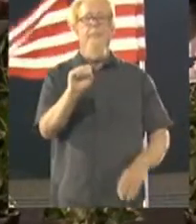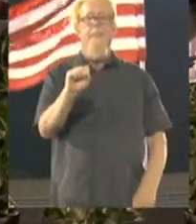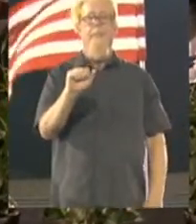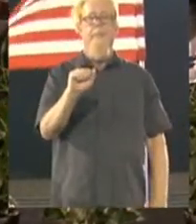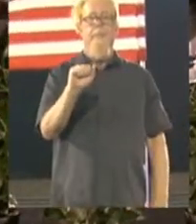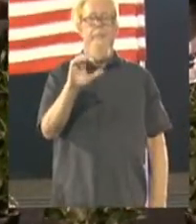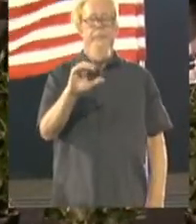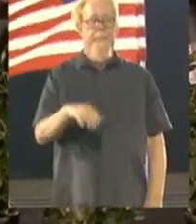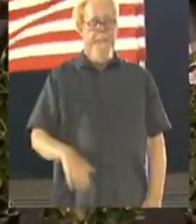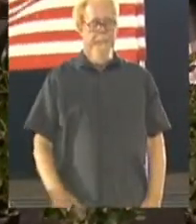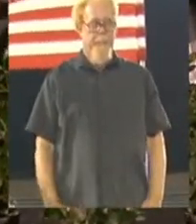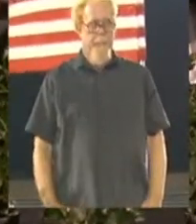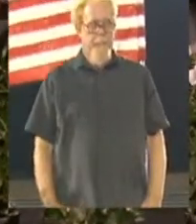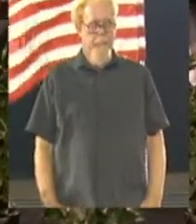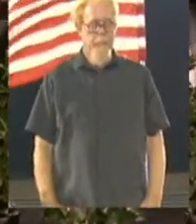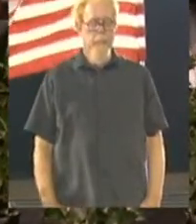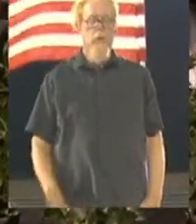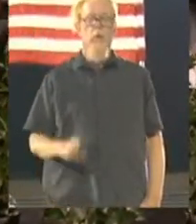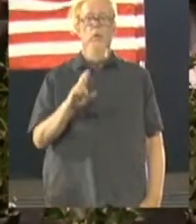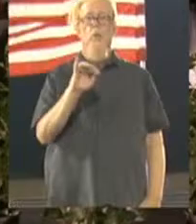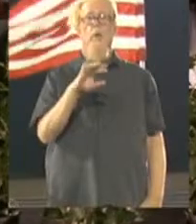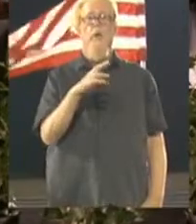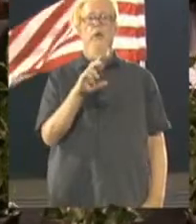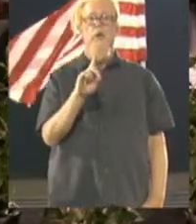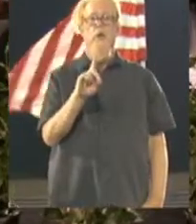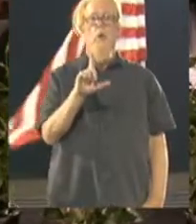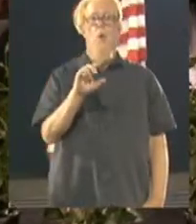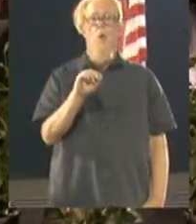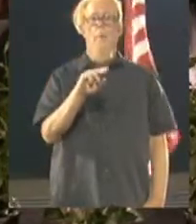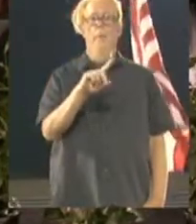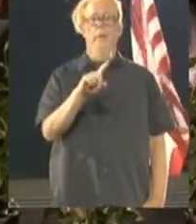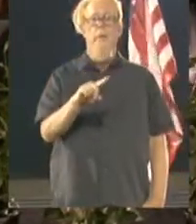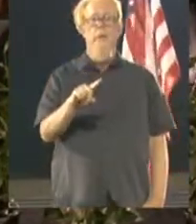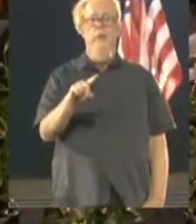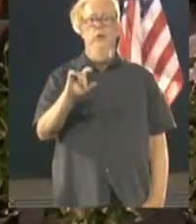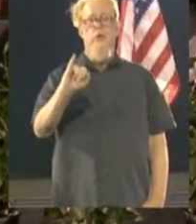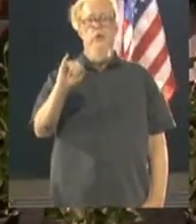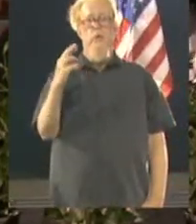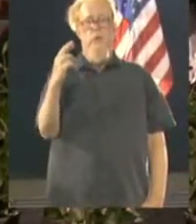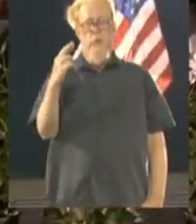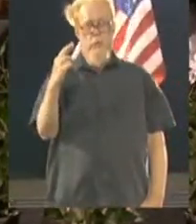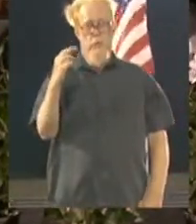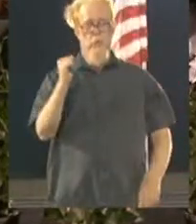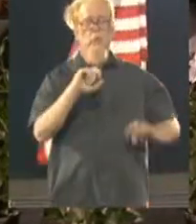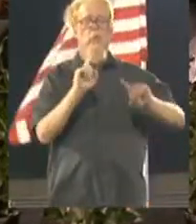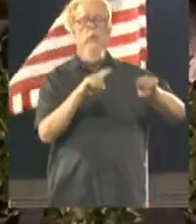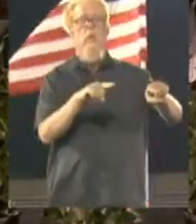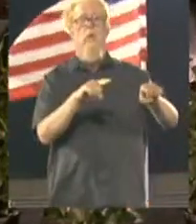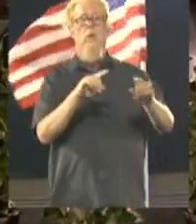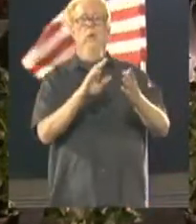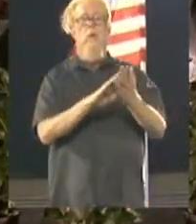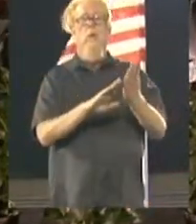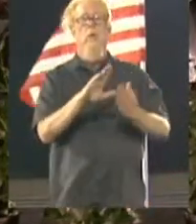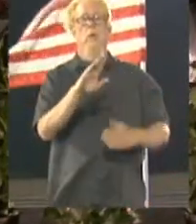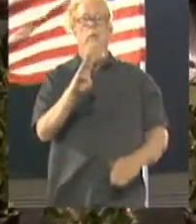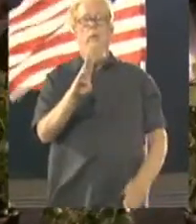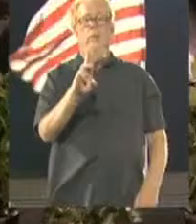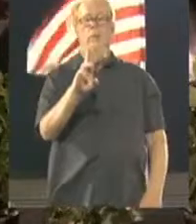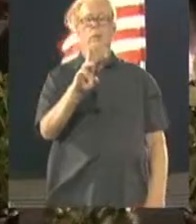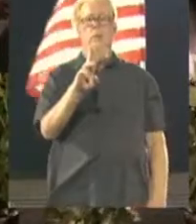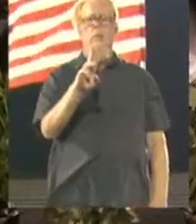Richard Lopez Jr. will be attending Buena Vista